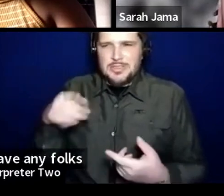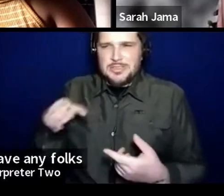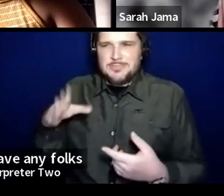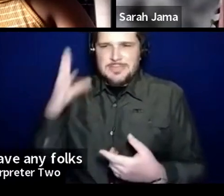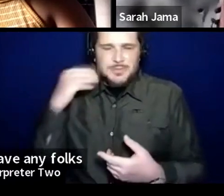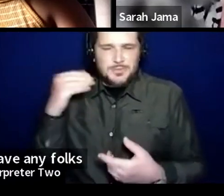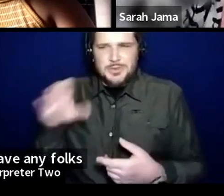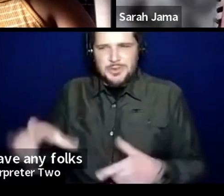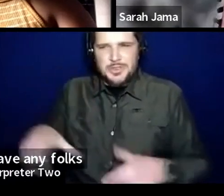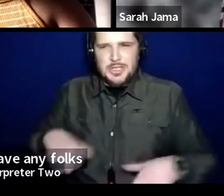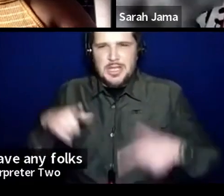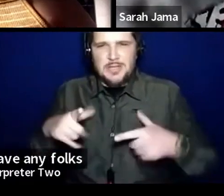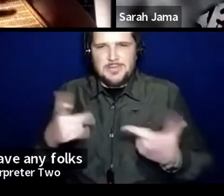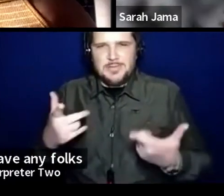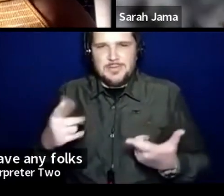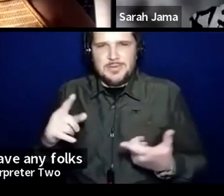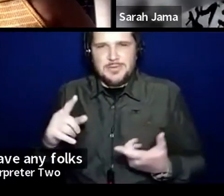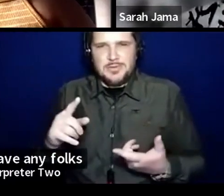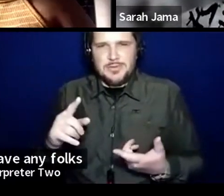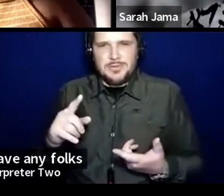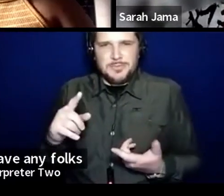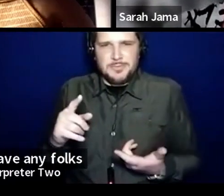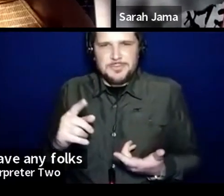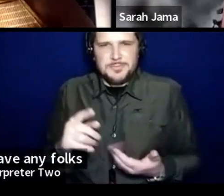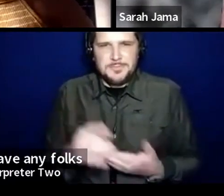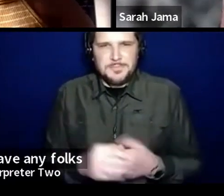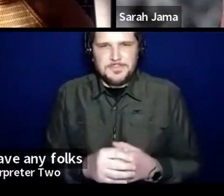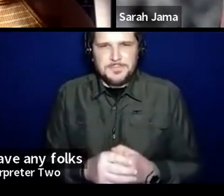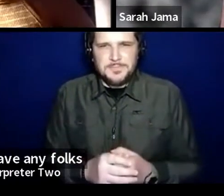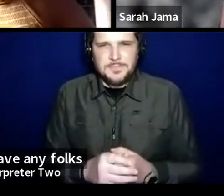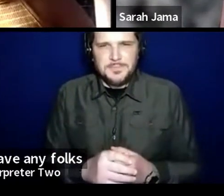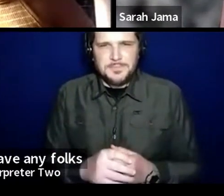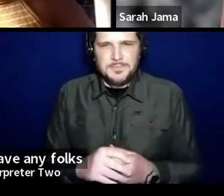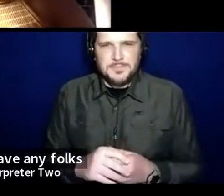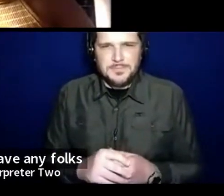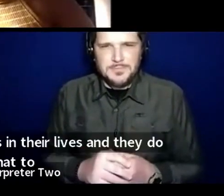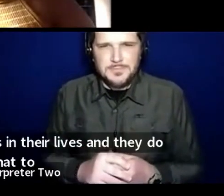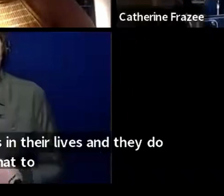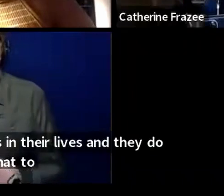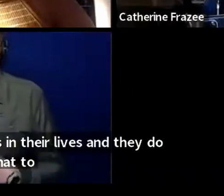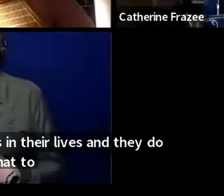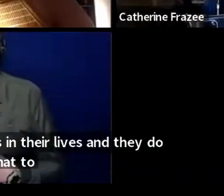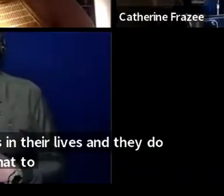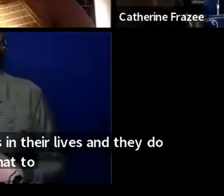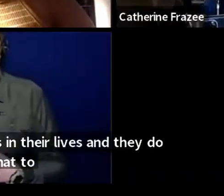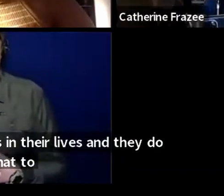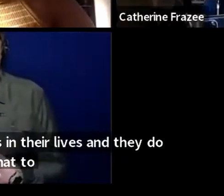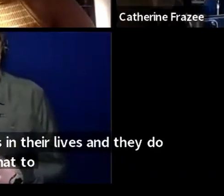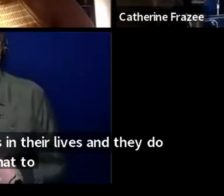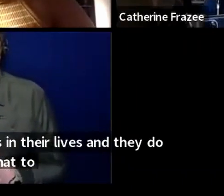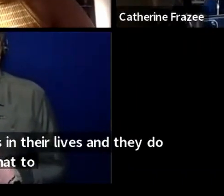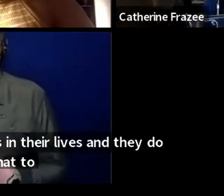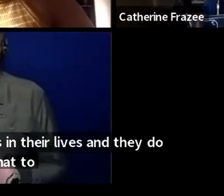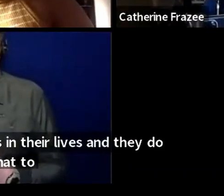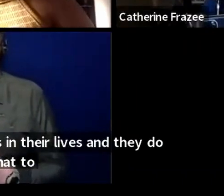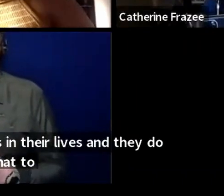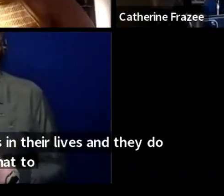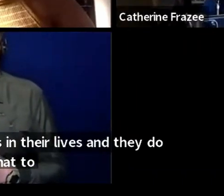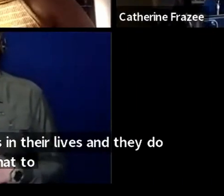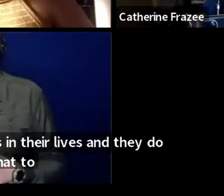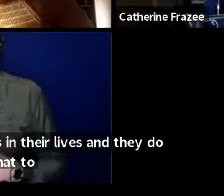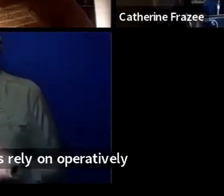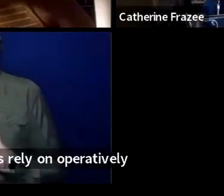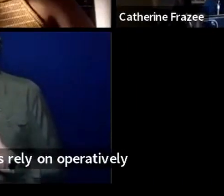the only thing that folks rely on operatively is a kind of charity model or